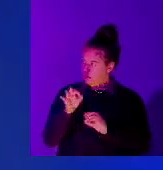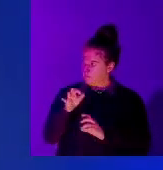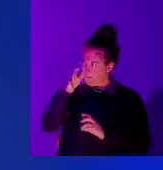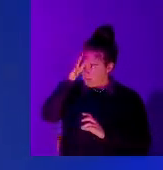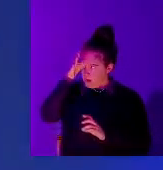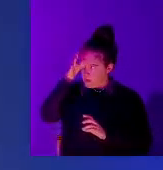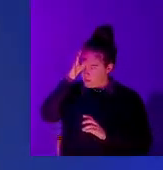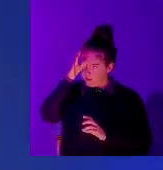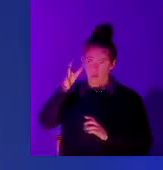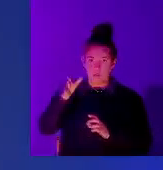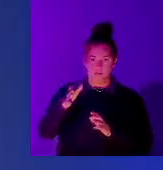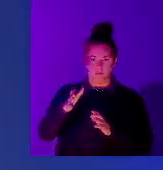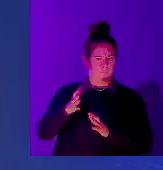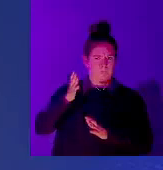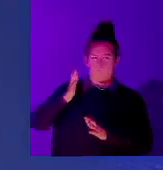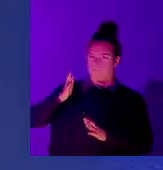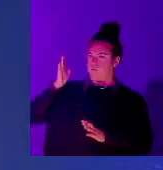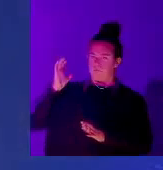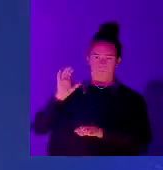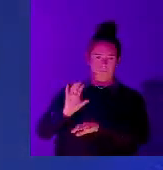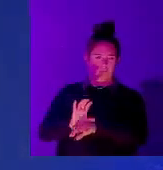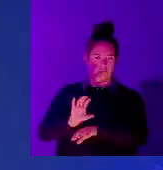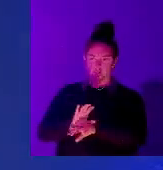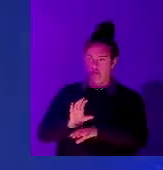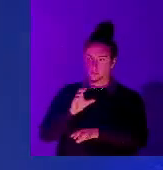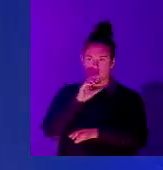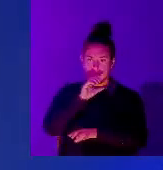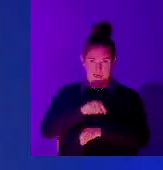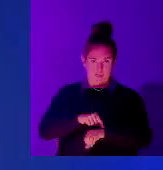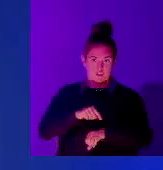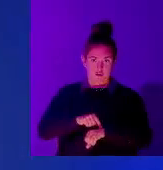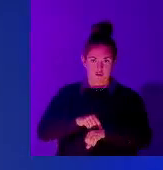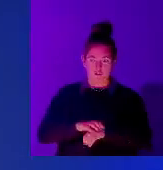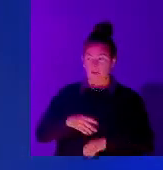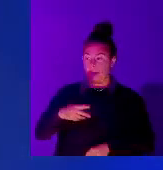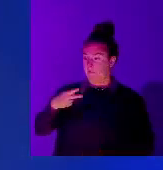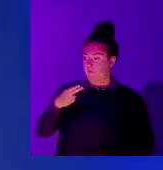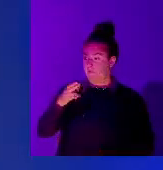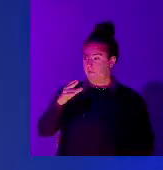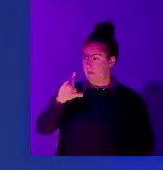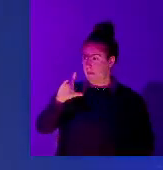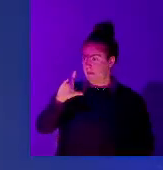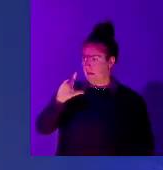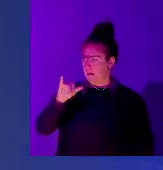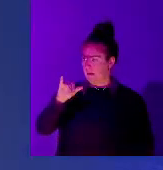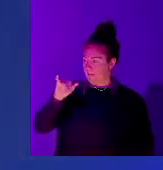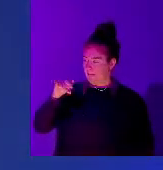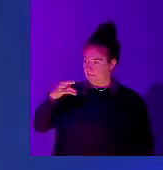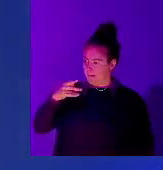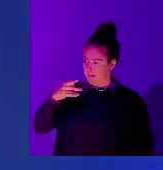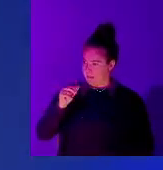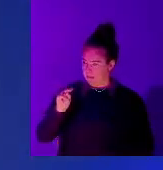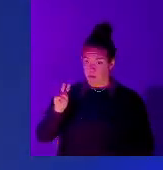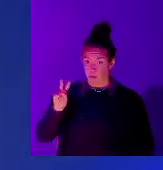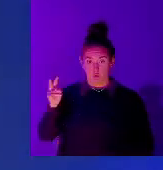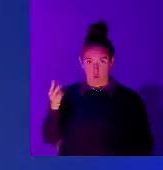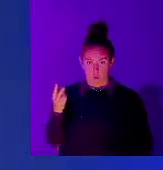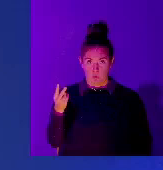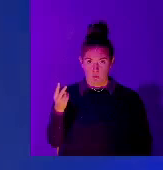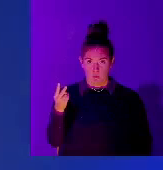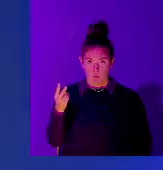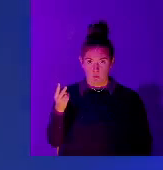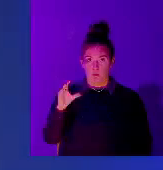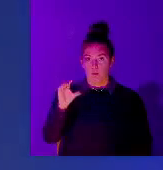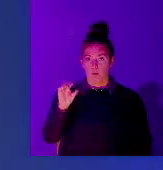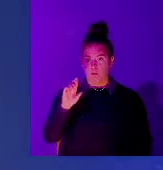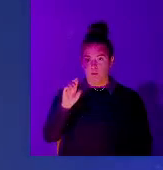age. In Philippians 2 and 1 Corinthians 15, we look at familiar